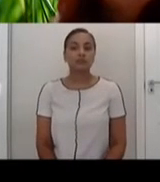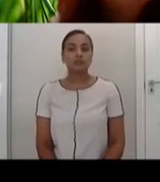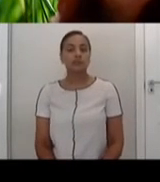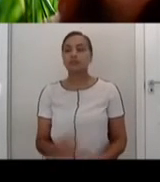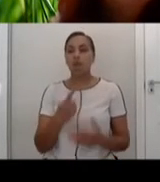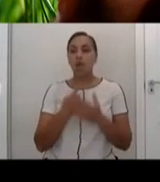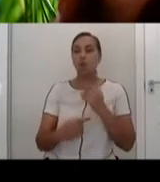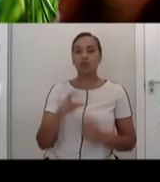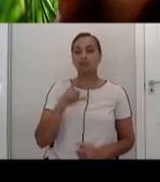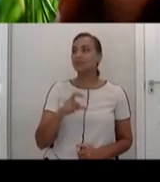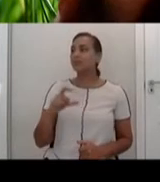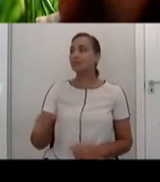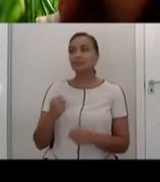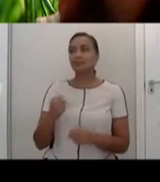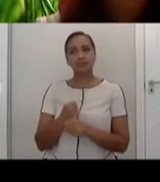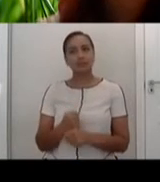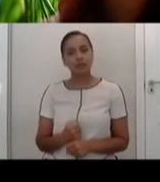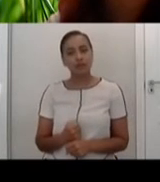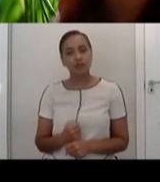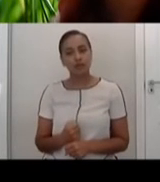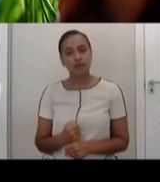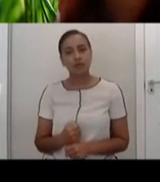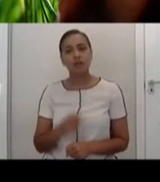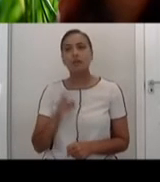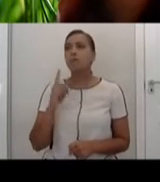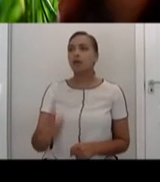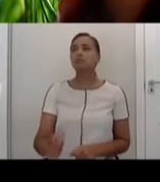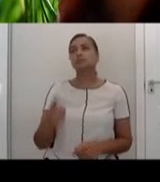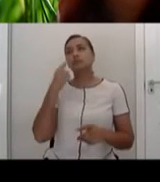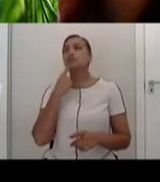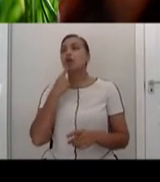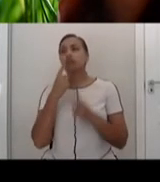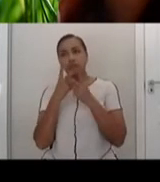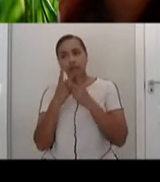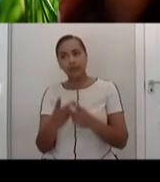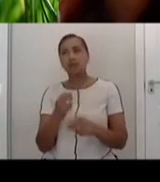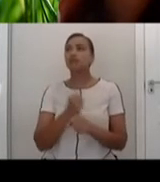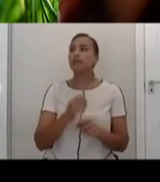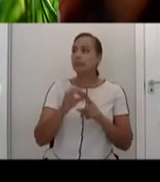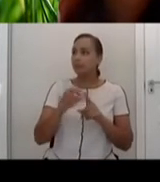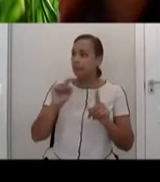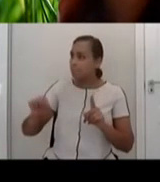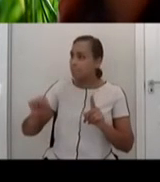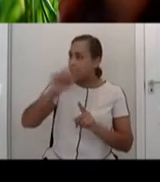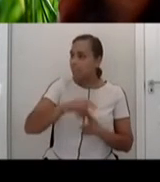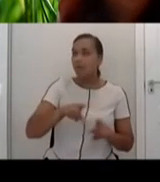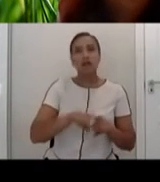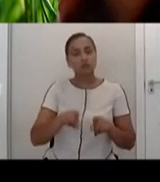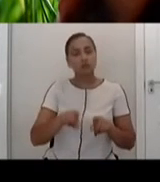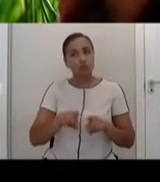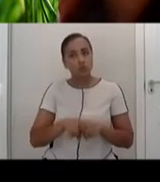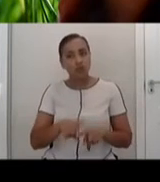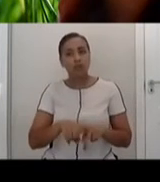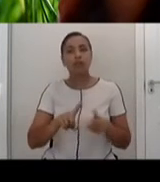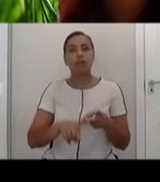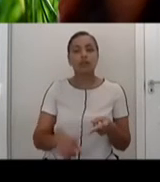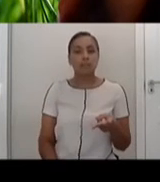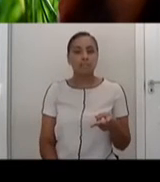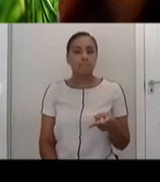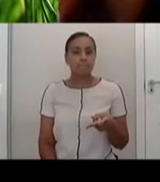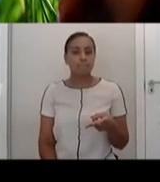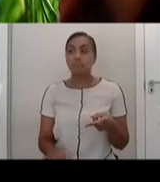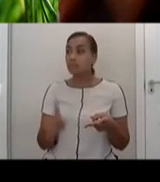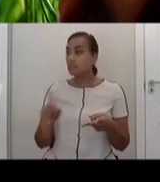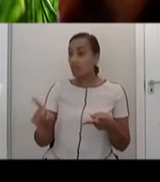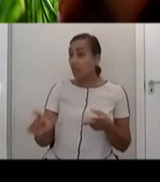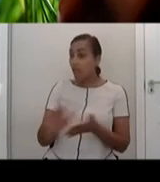the Clinical Commissioning Group, but I guess it's primary care, so the GP practices, Yep. the GP Federation. Yep. I guess, are they on board